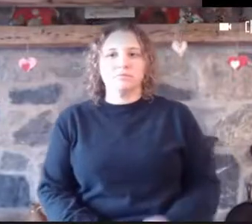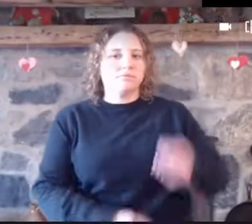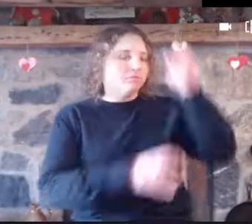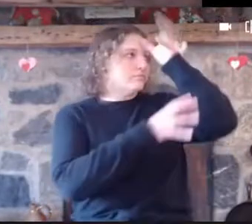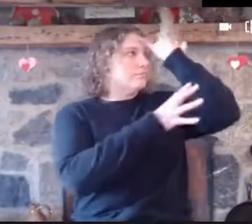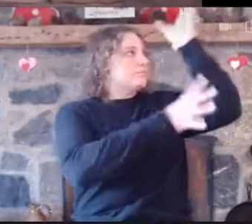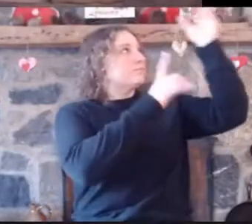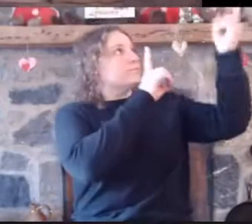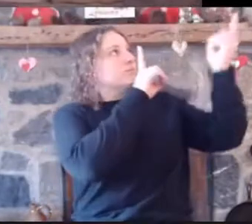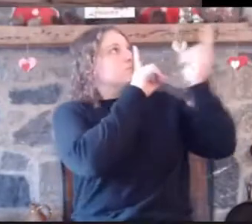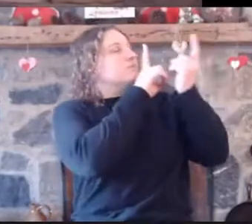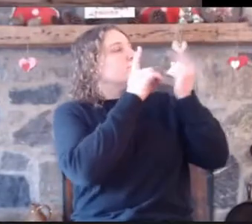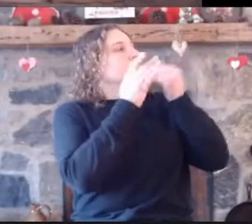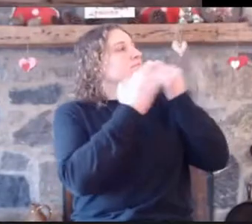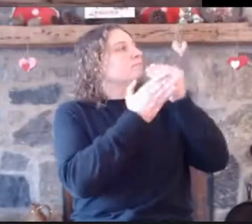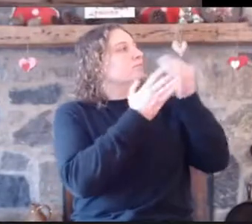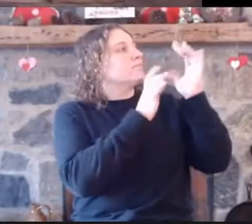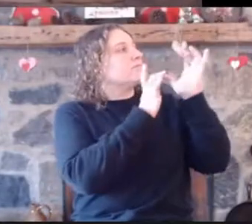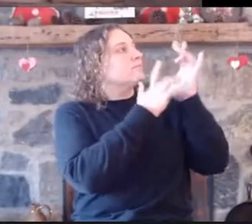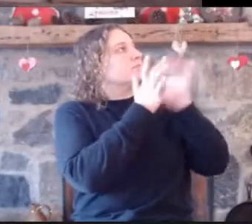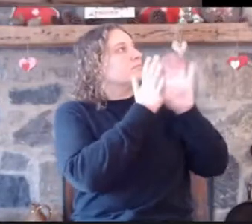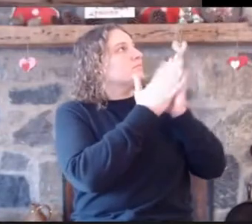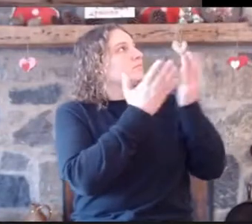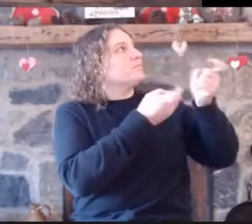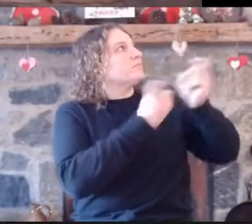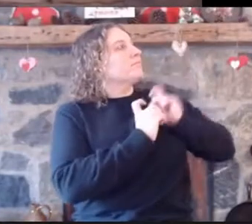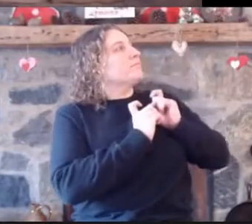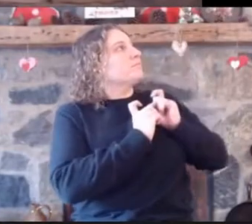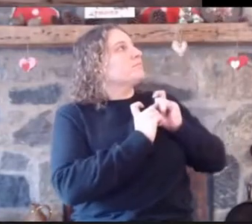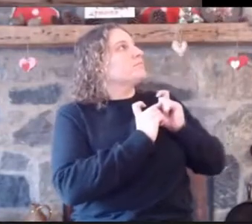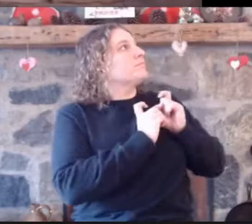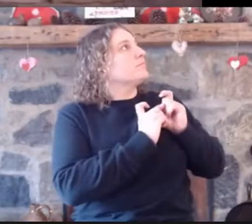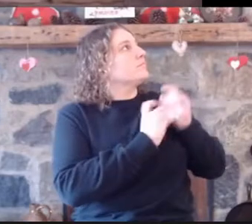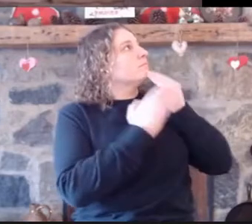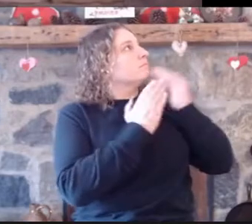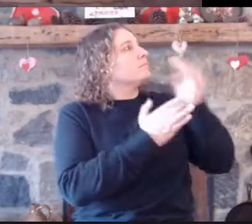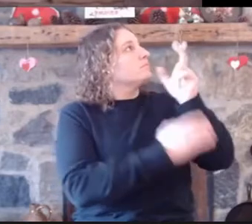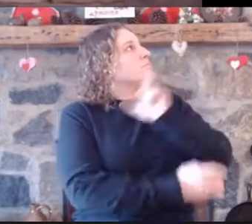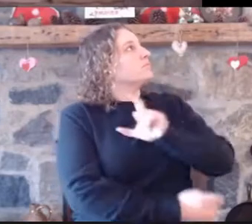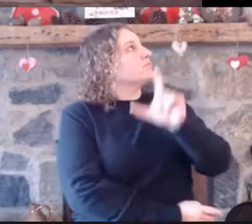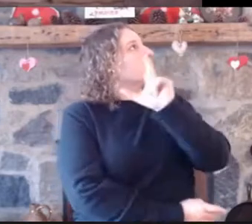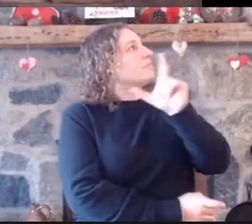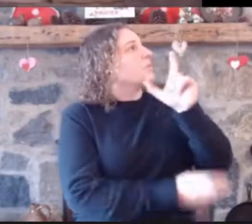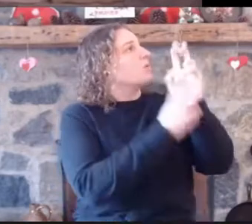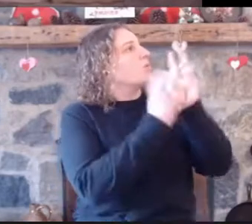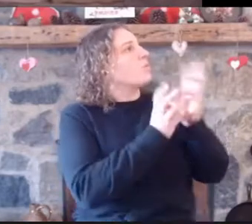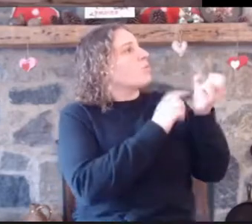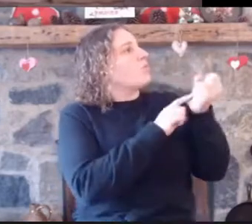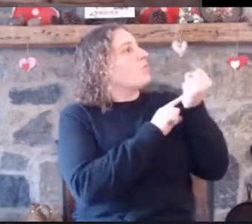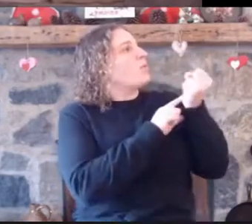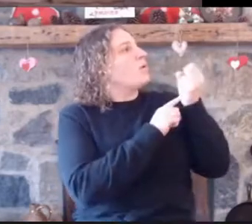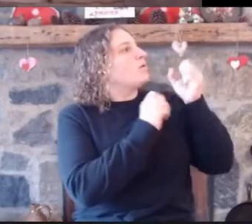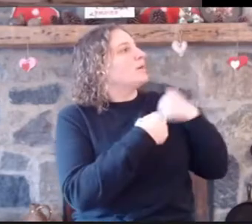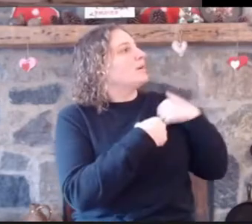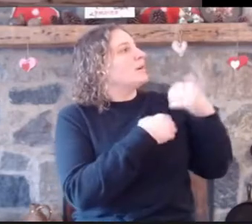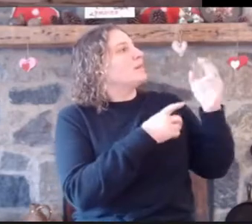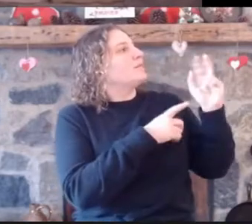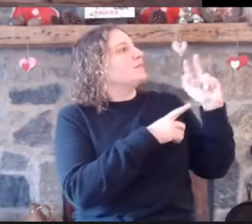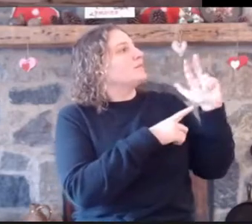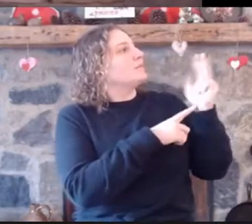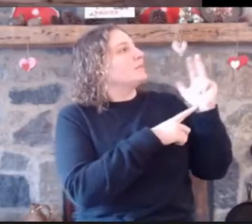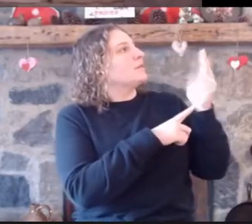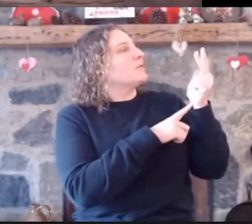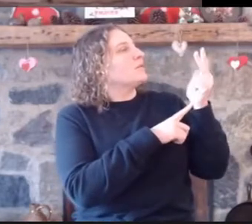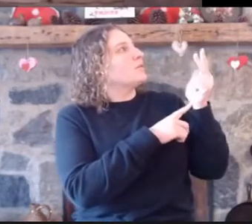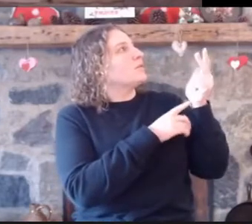Father, we come before you. We thank you for your word. Thank you, Lord, that the weather held up enough we could have second and third service at least